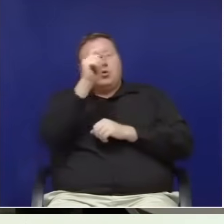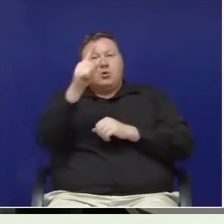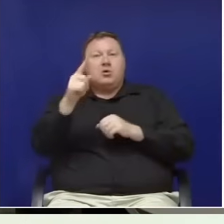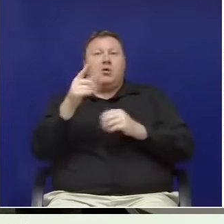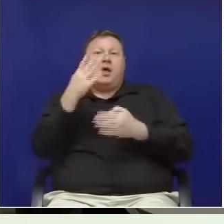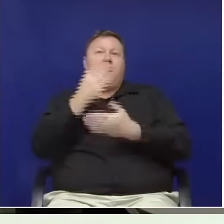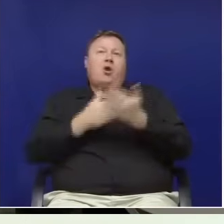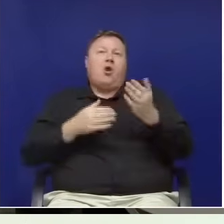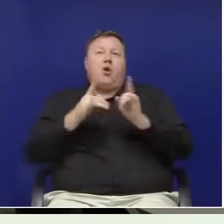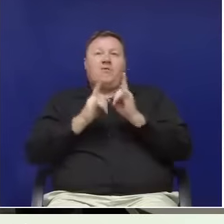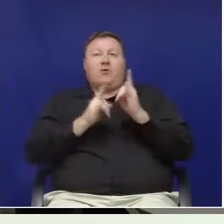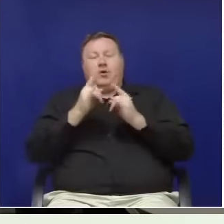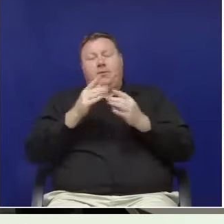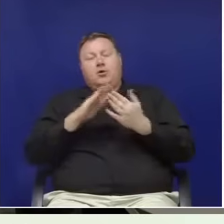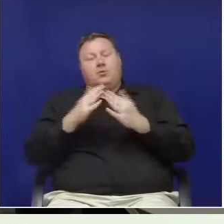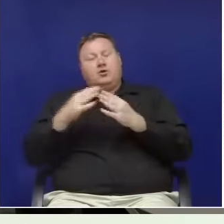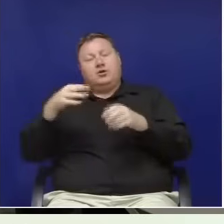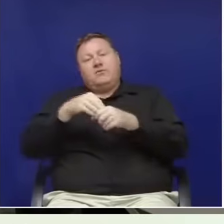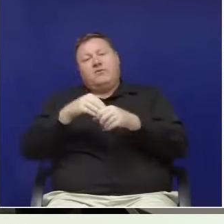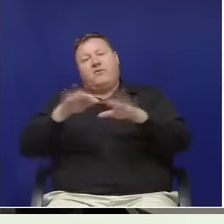peri-urban communities?